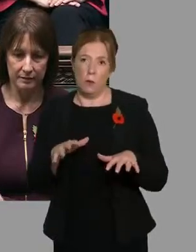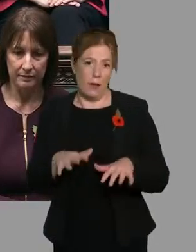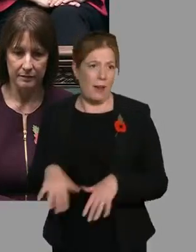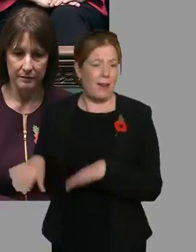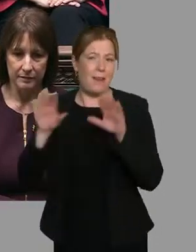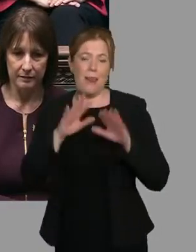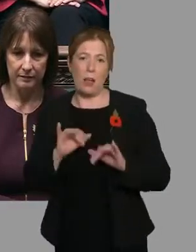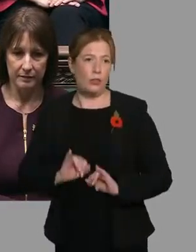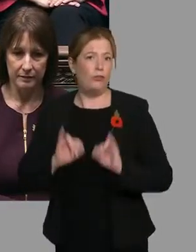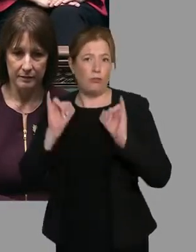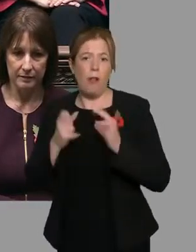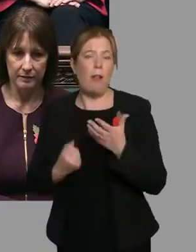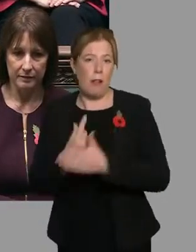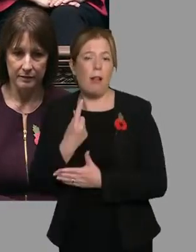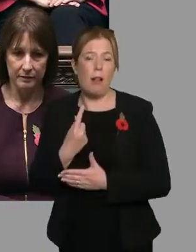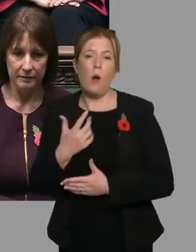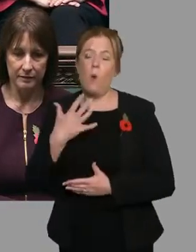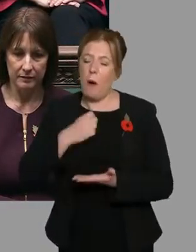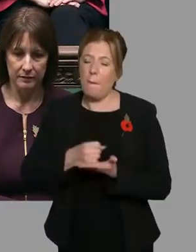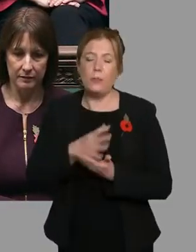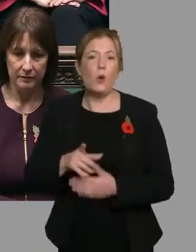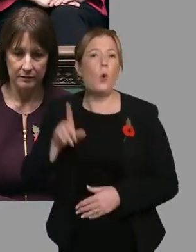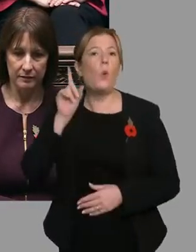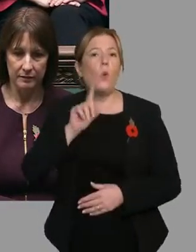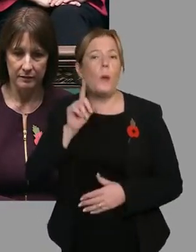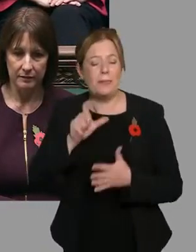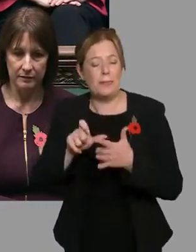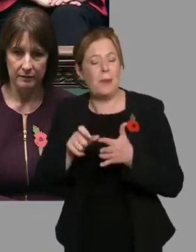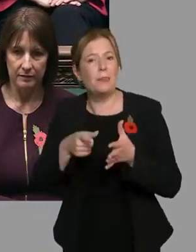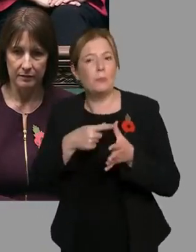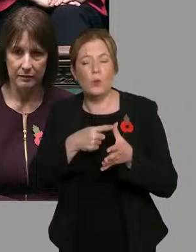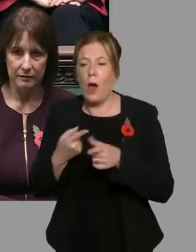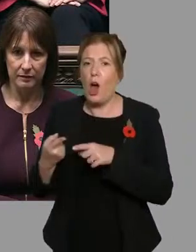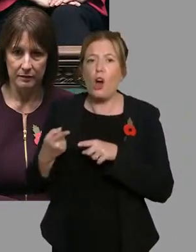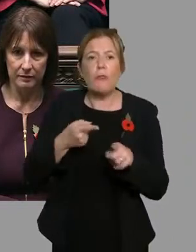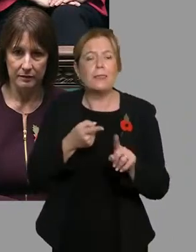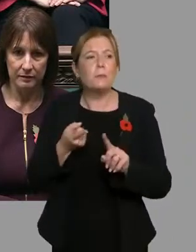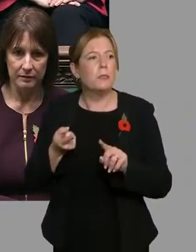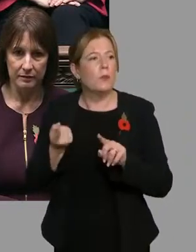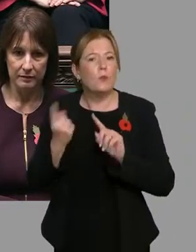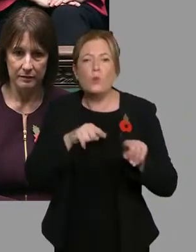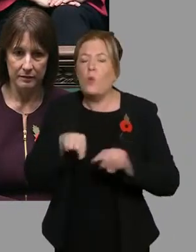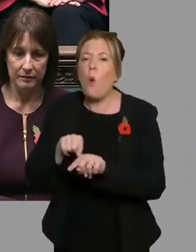domestic abuse, harassment and stalking. And, Mr. Speaker, that includes